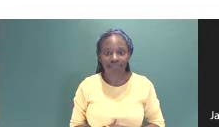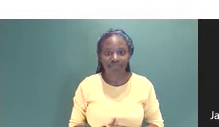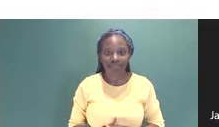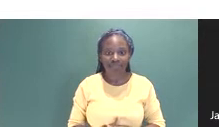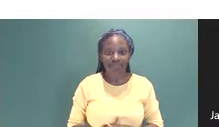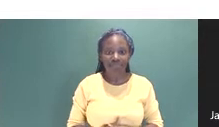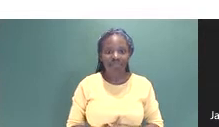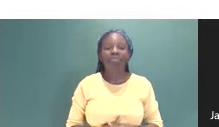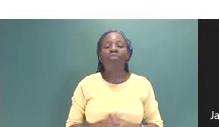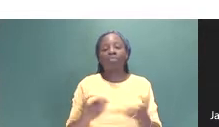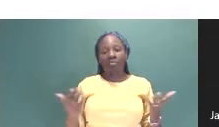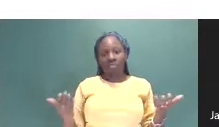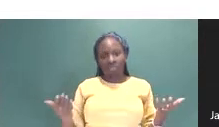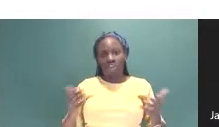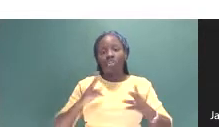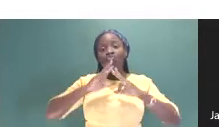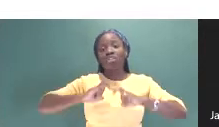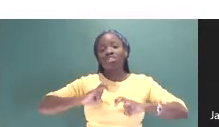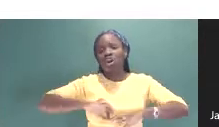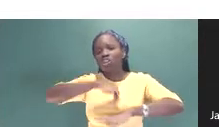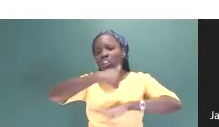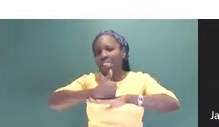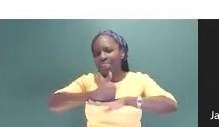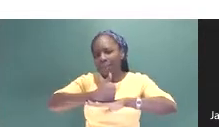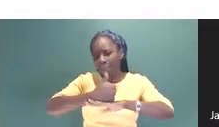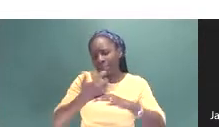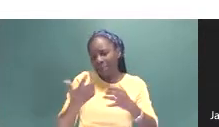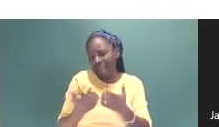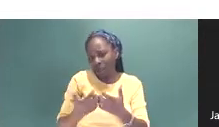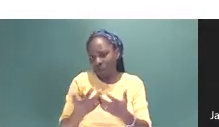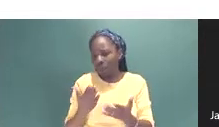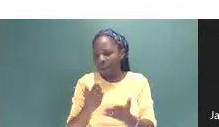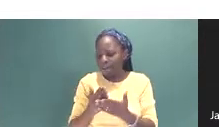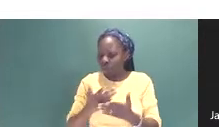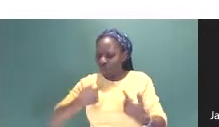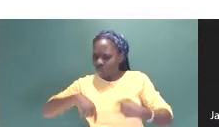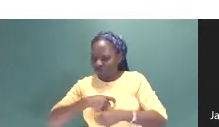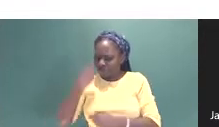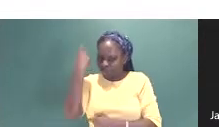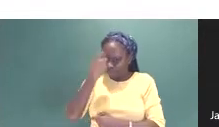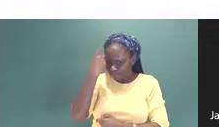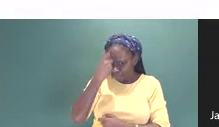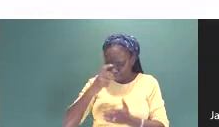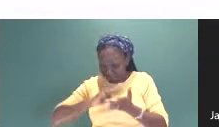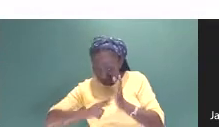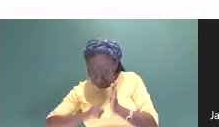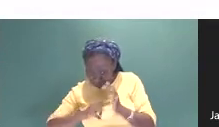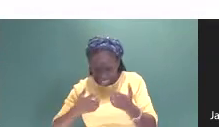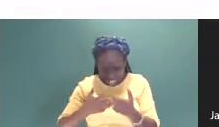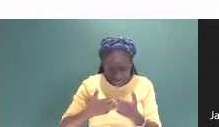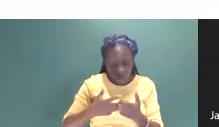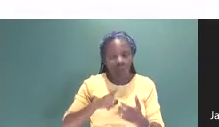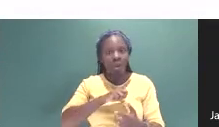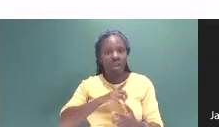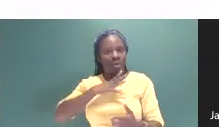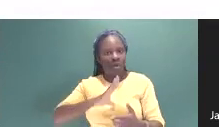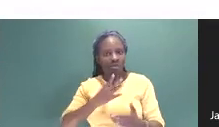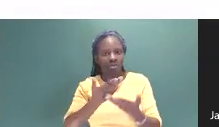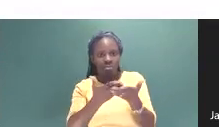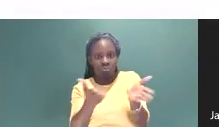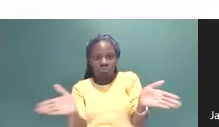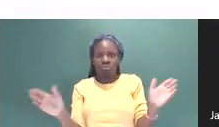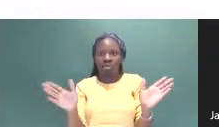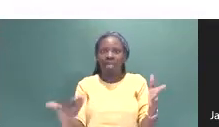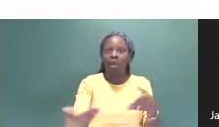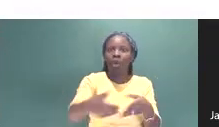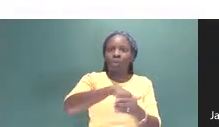So setting up the research was also, we thought quite hard about how we might do this, and again we wanted to be as inclusive as possible. So we were